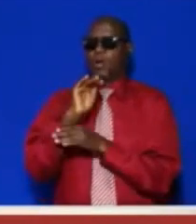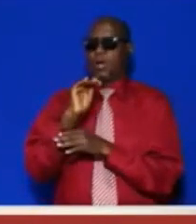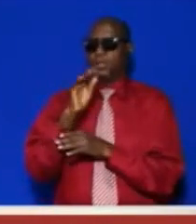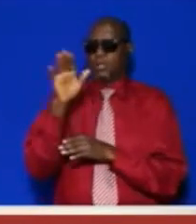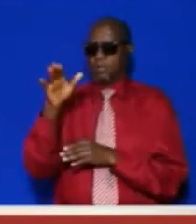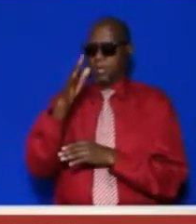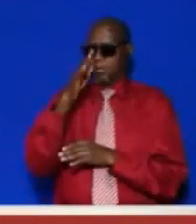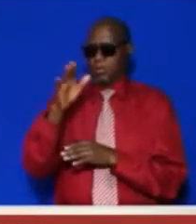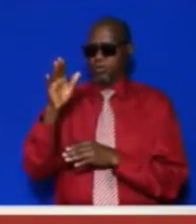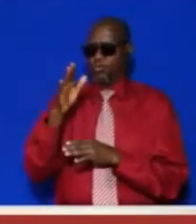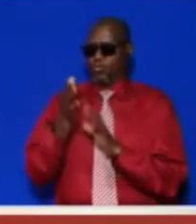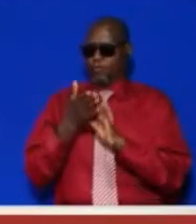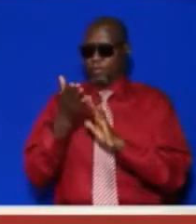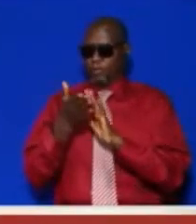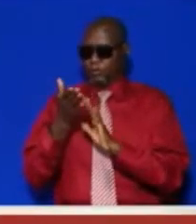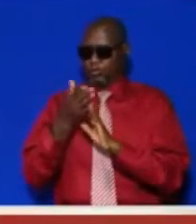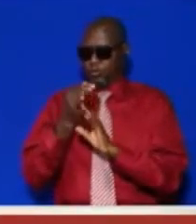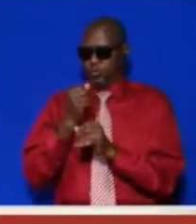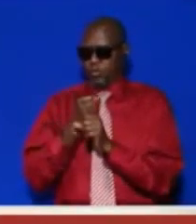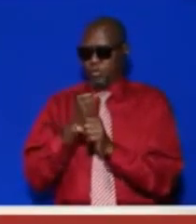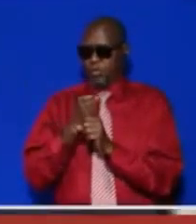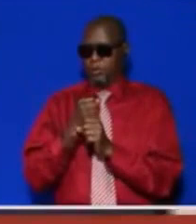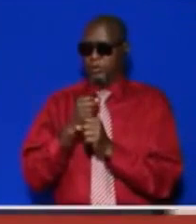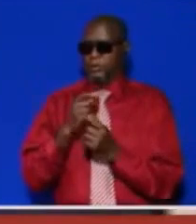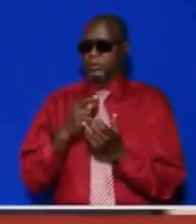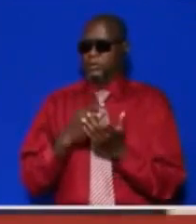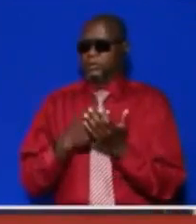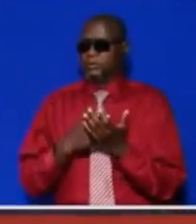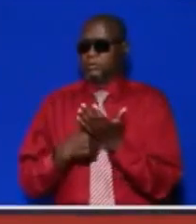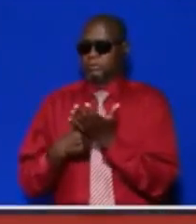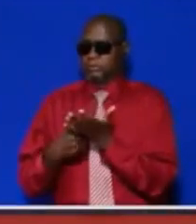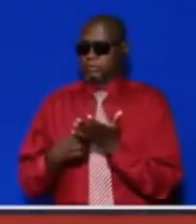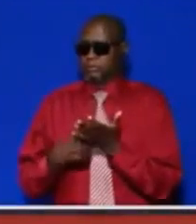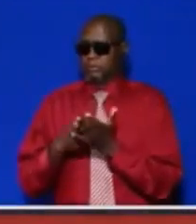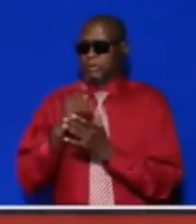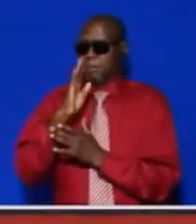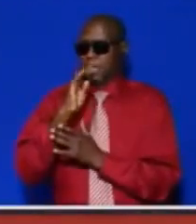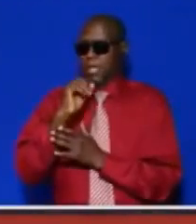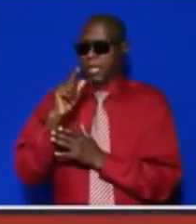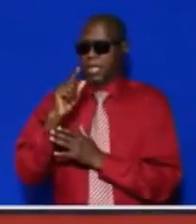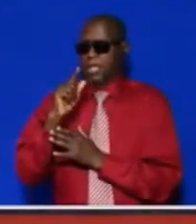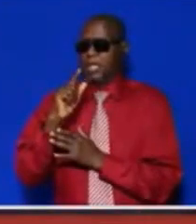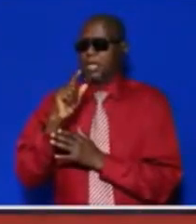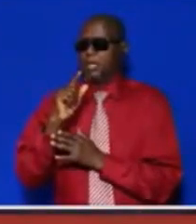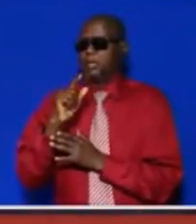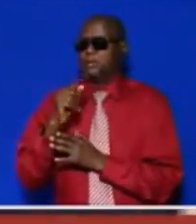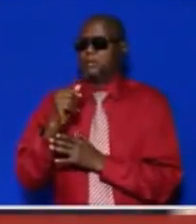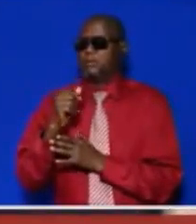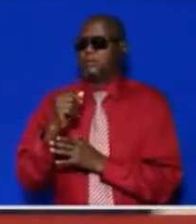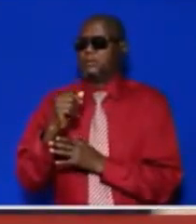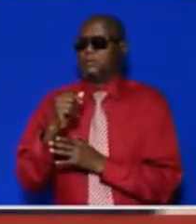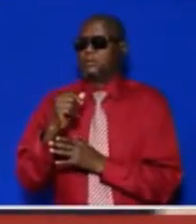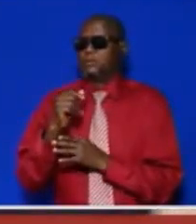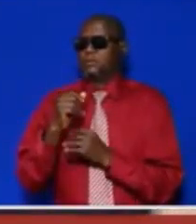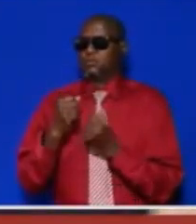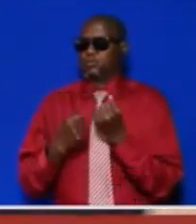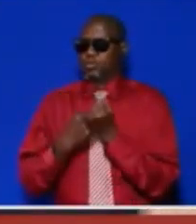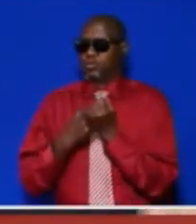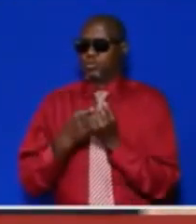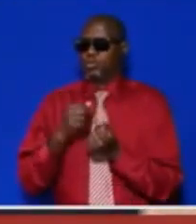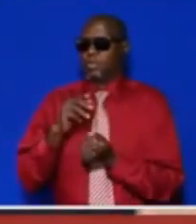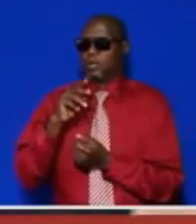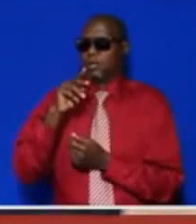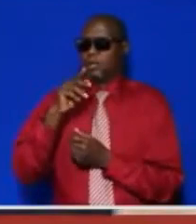the discussion and passage of the Family Protection Bill, sponsored by Honorable Peter Kaluma in